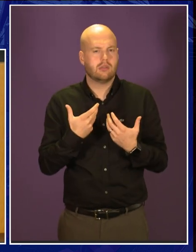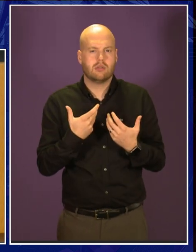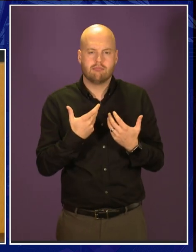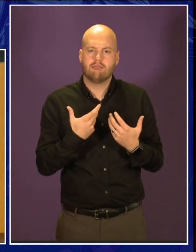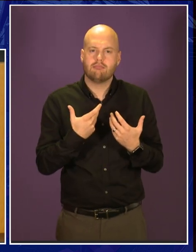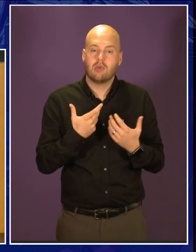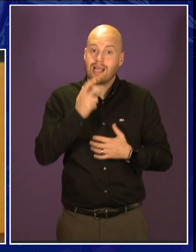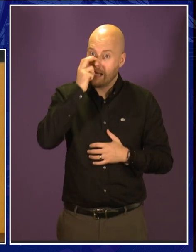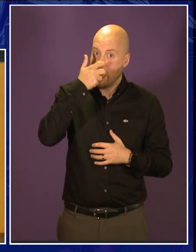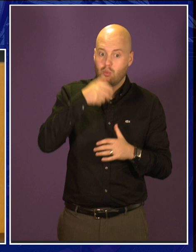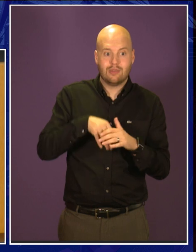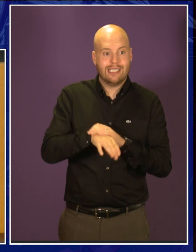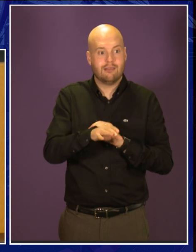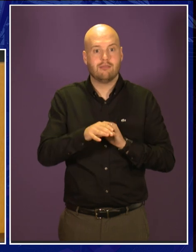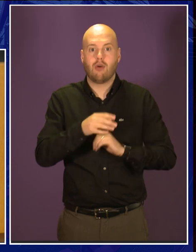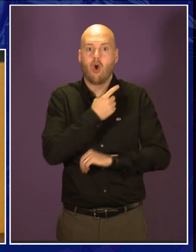it's kind of a,